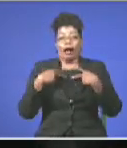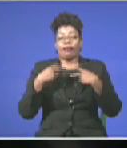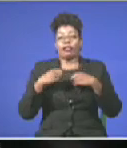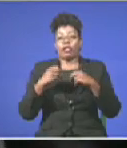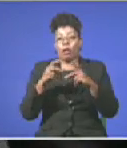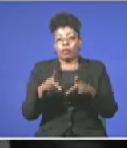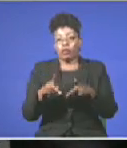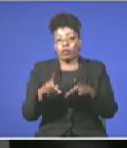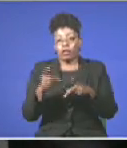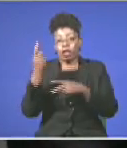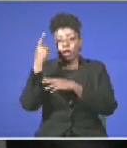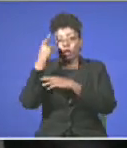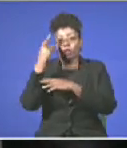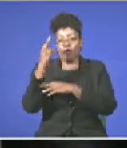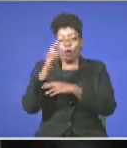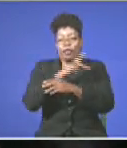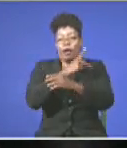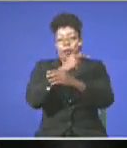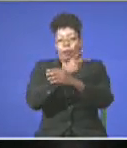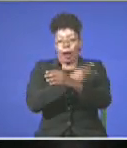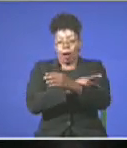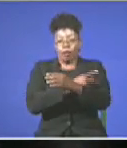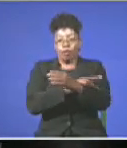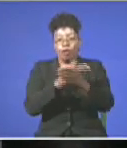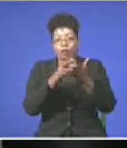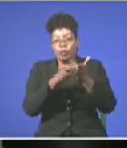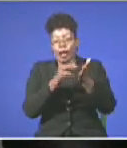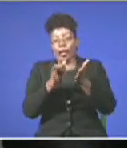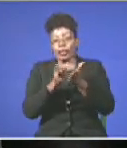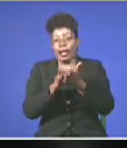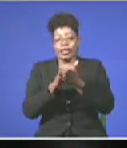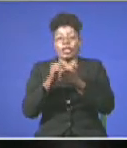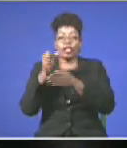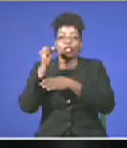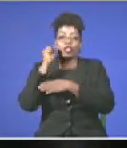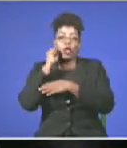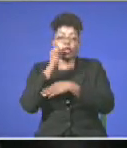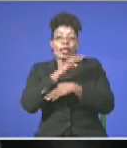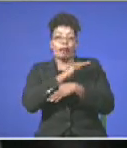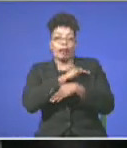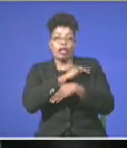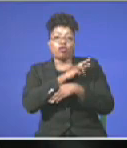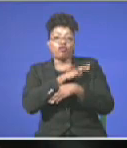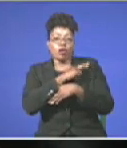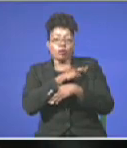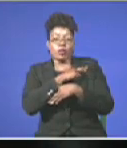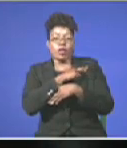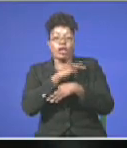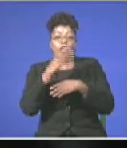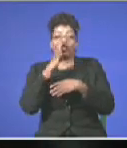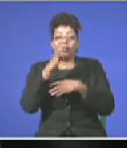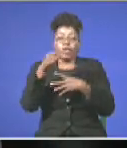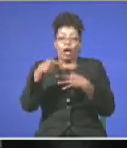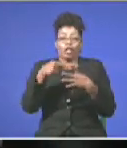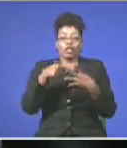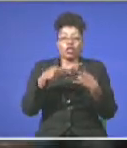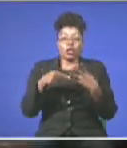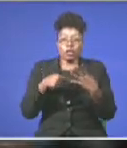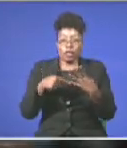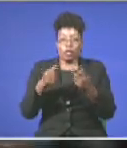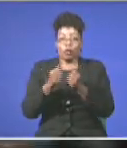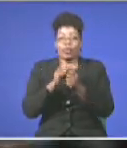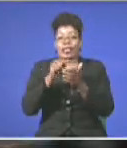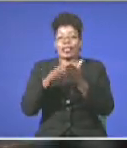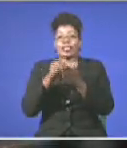opportunity for the powerful brand that is Shawnee Miller-Weba to be associated with this ministry.